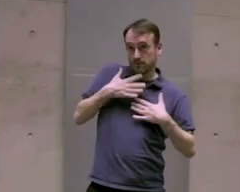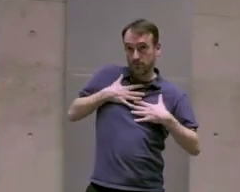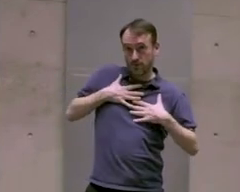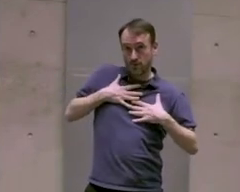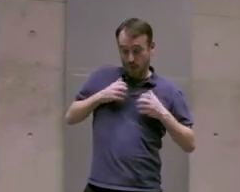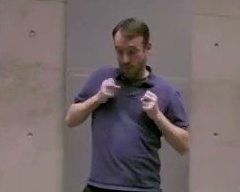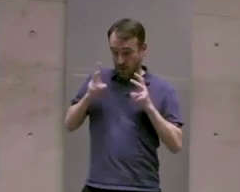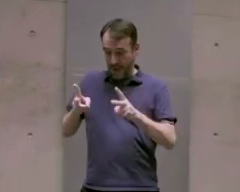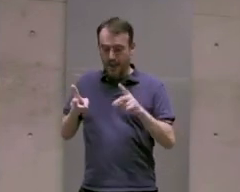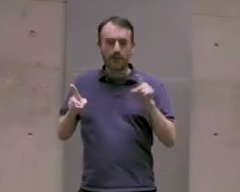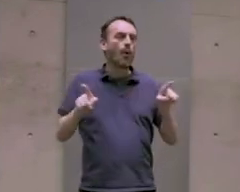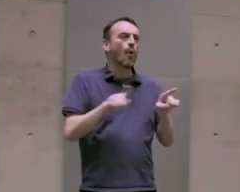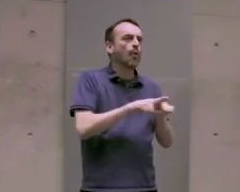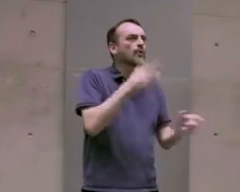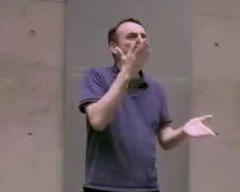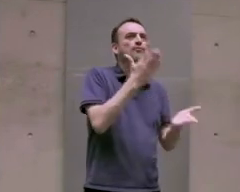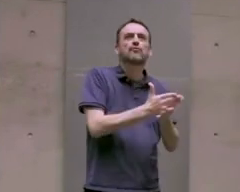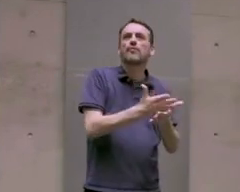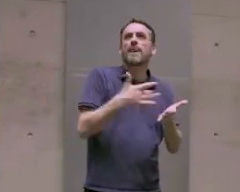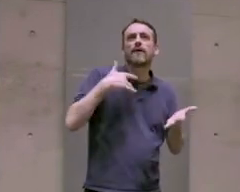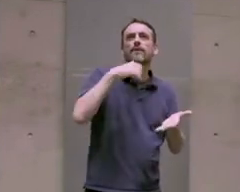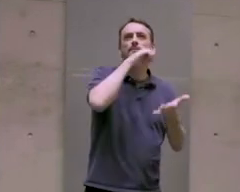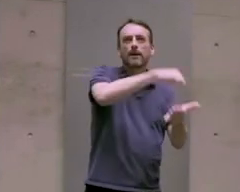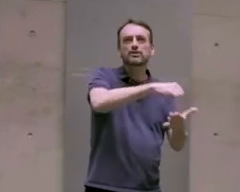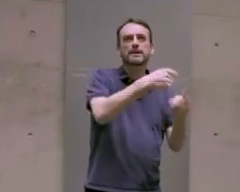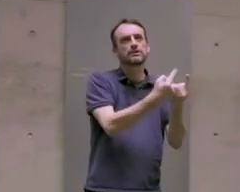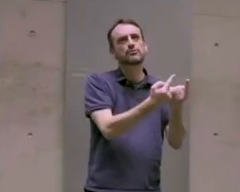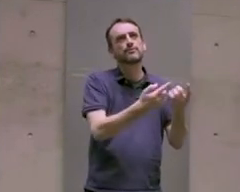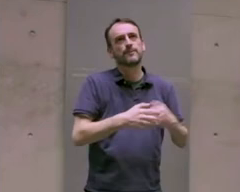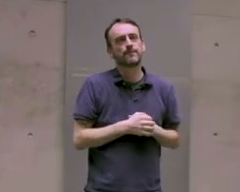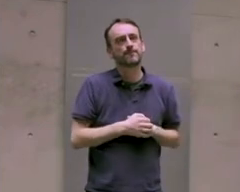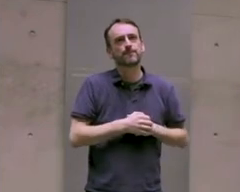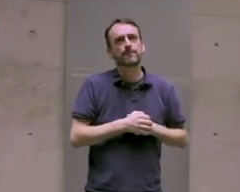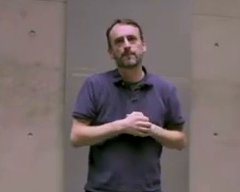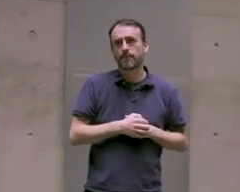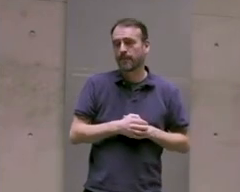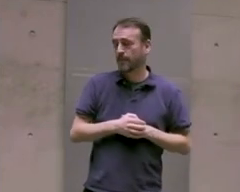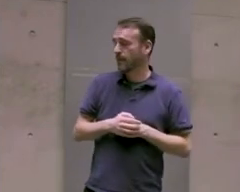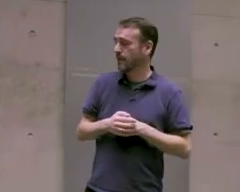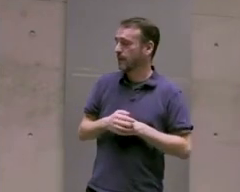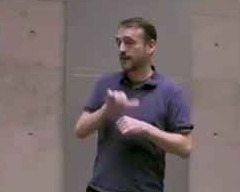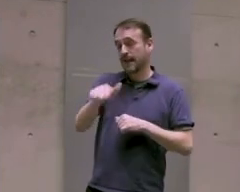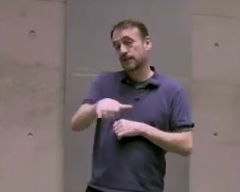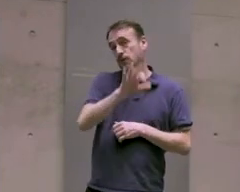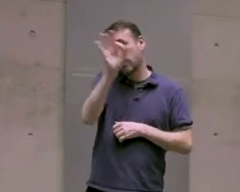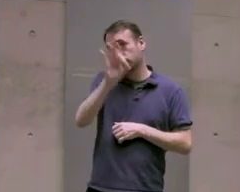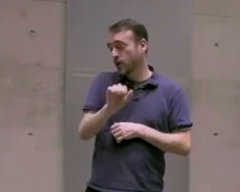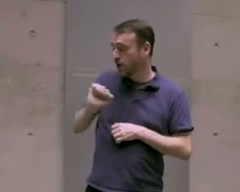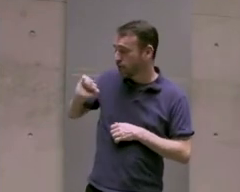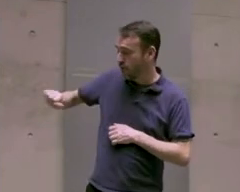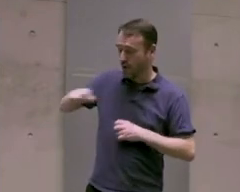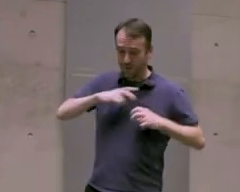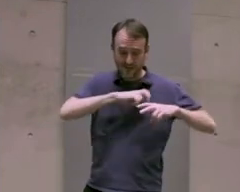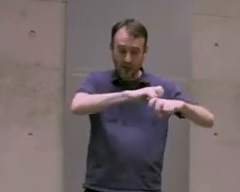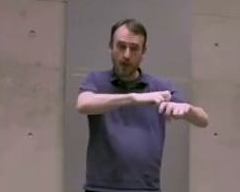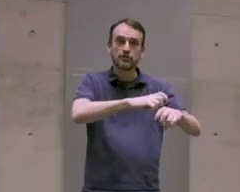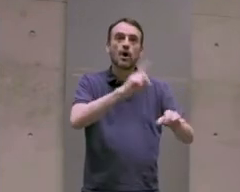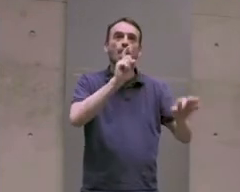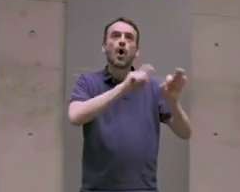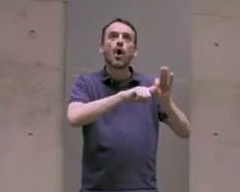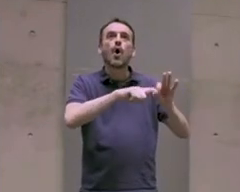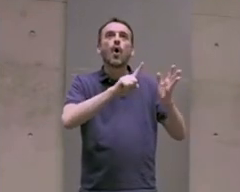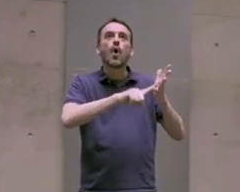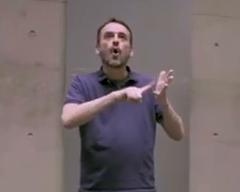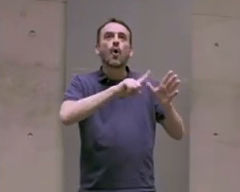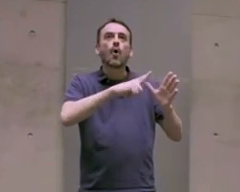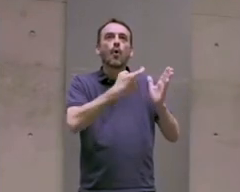developing a game, yeah. Did your research for Quarantine Circular affect your